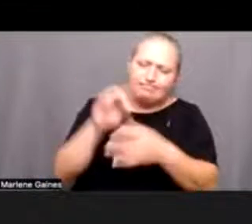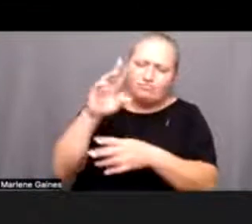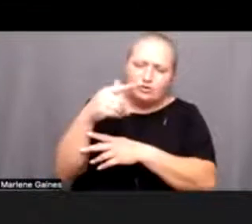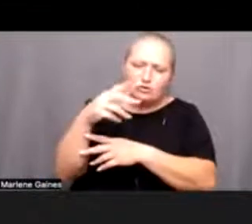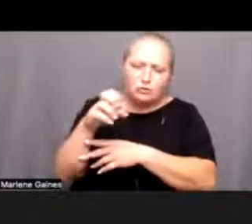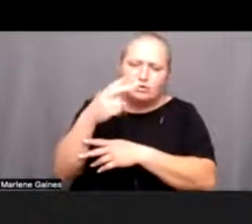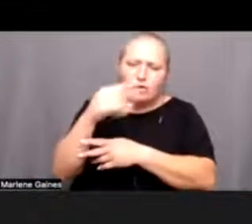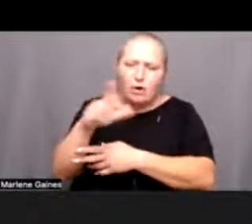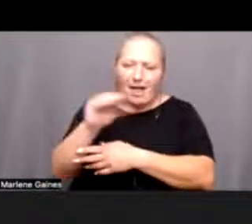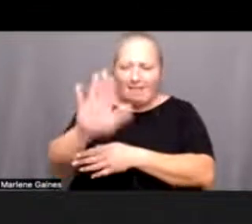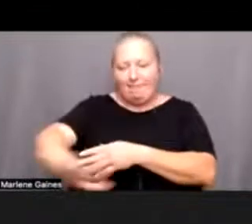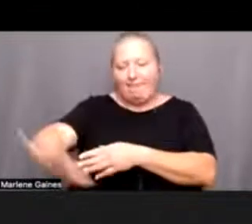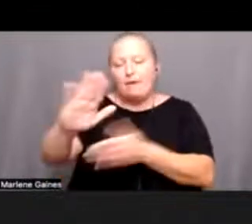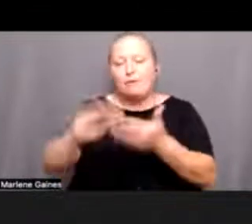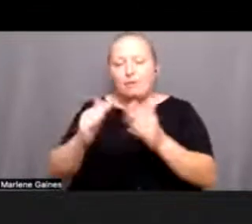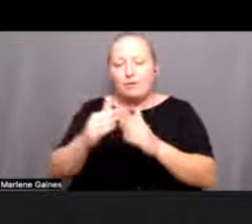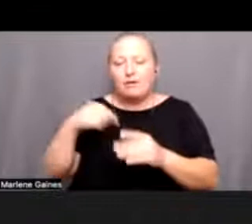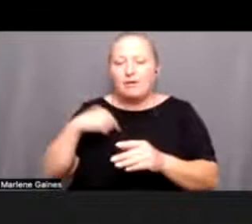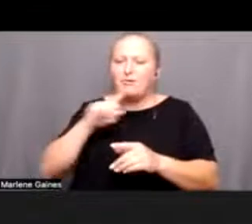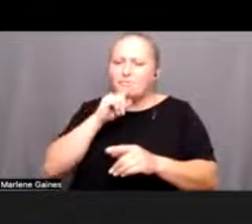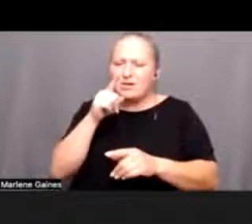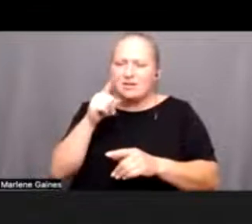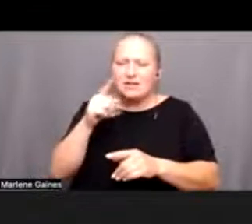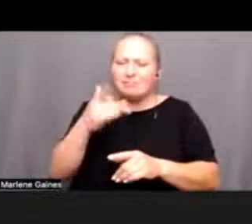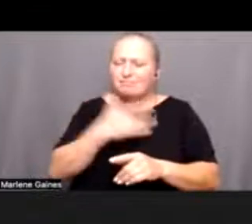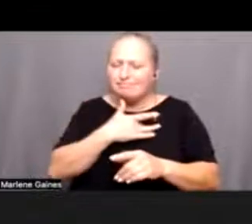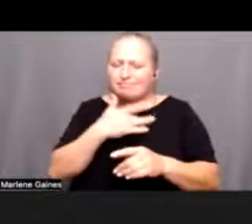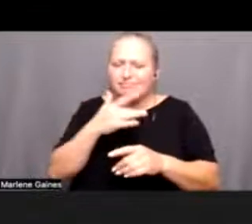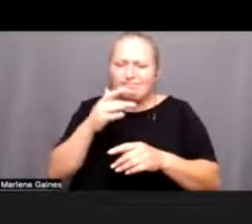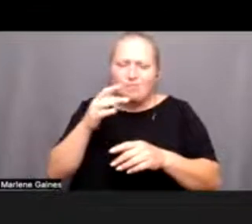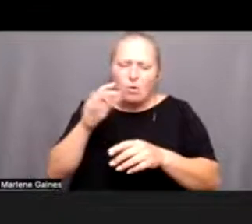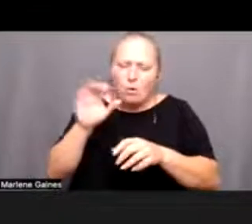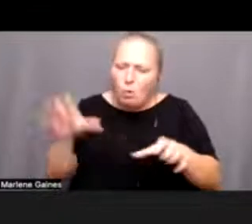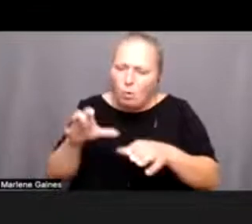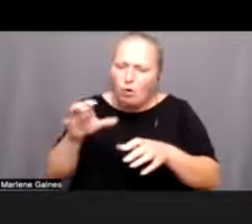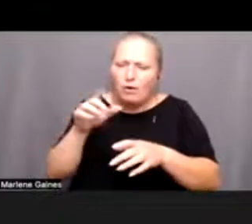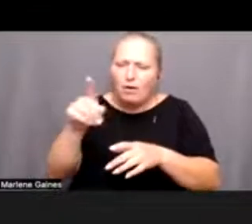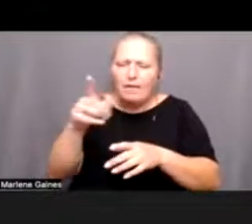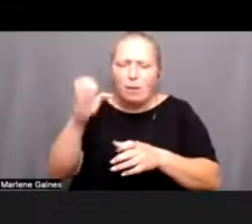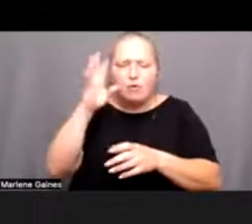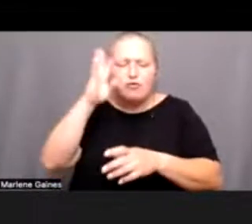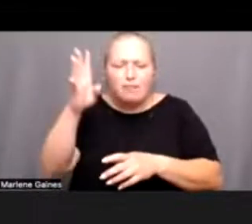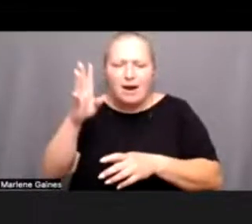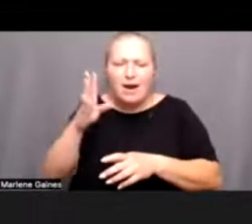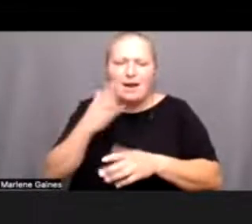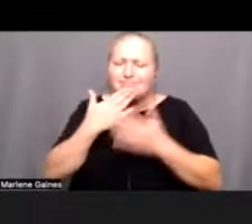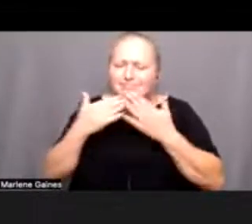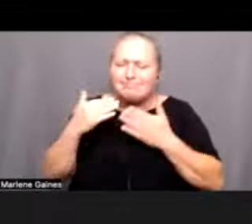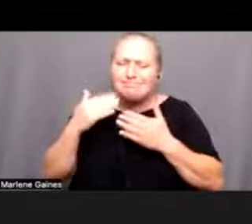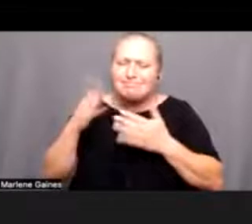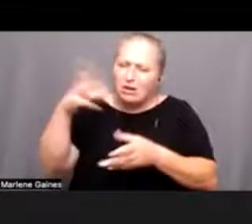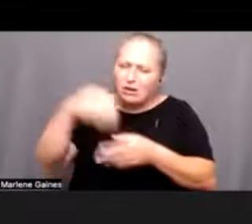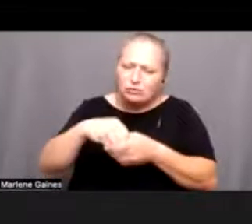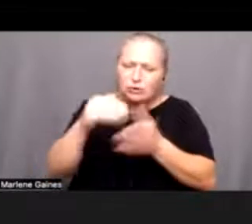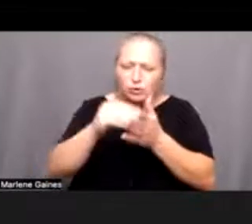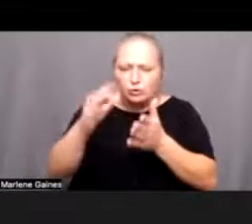their community, and I really resonate with the work that they are doing to create a more kind, inclusive, student-centered